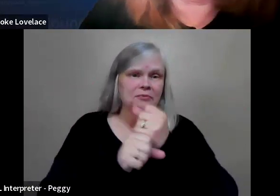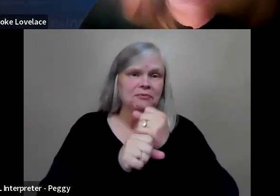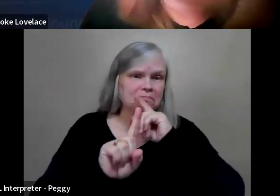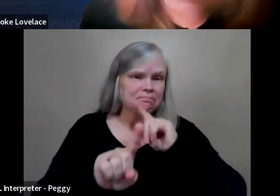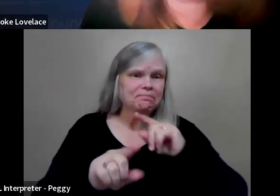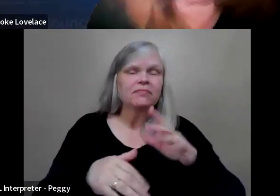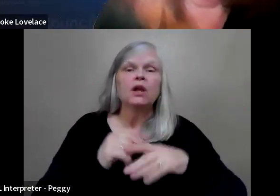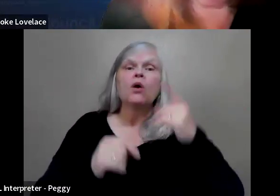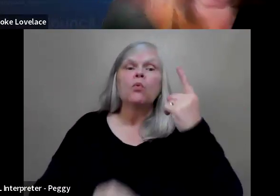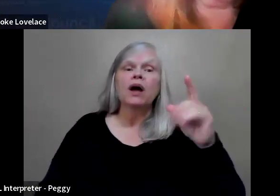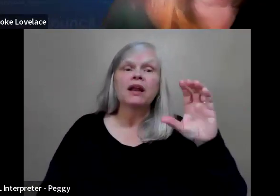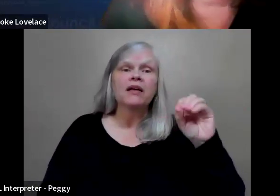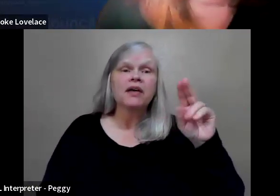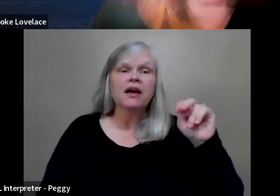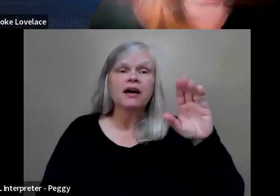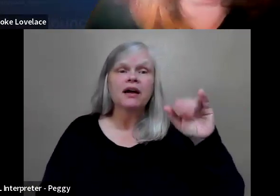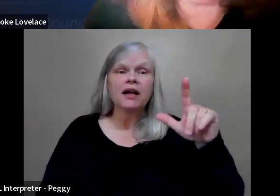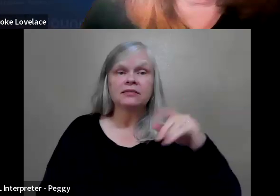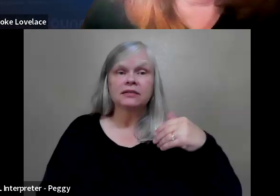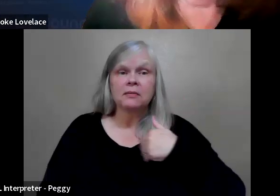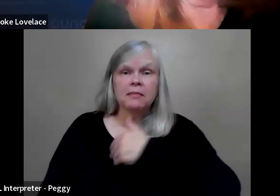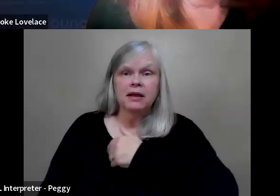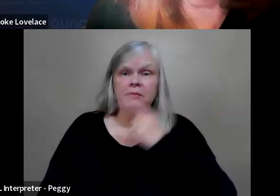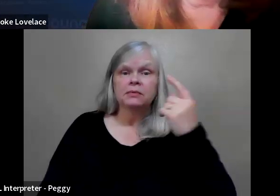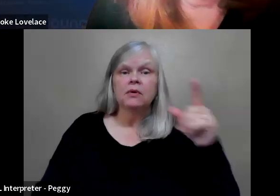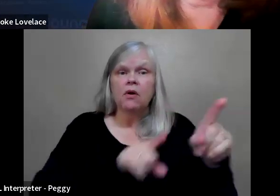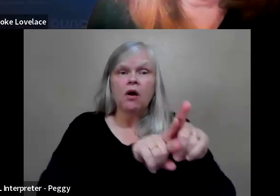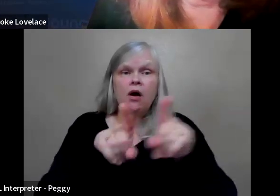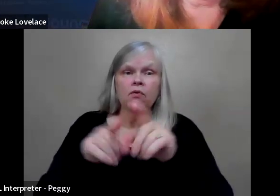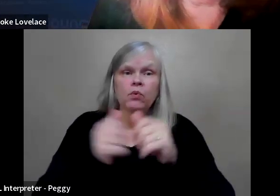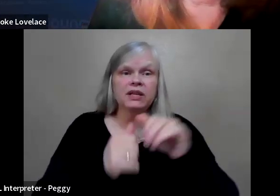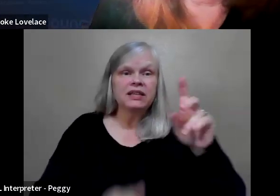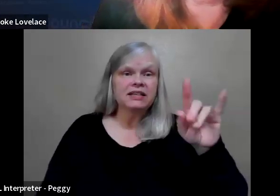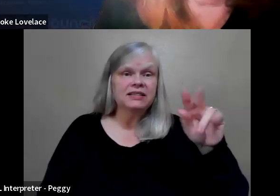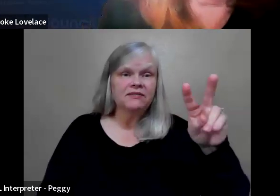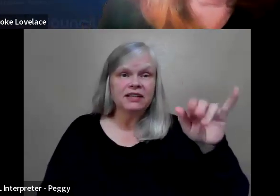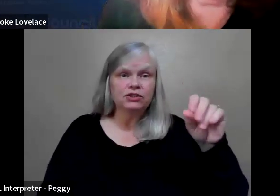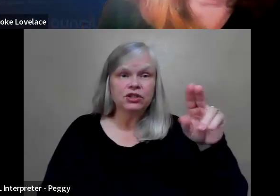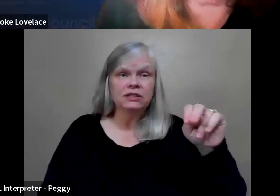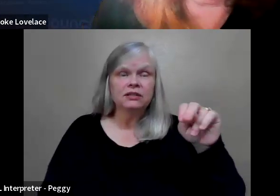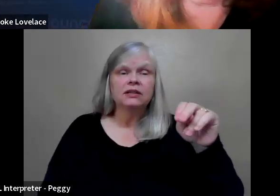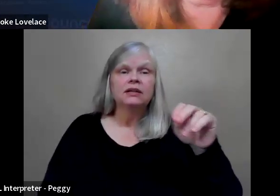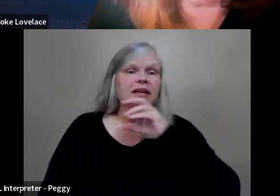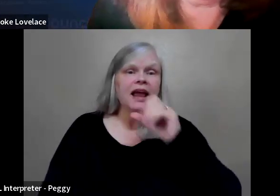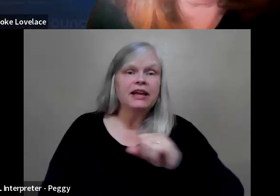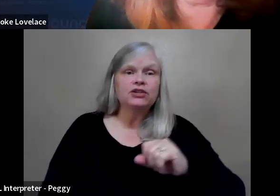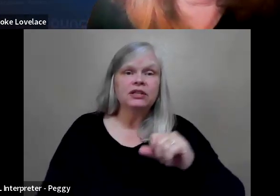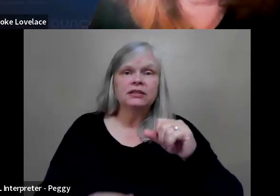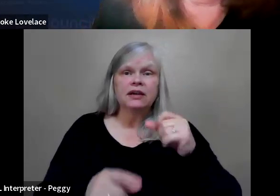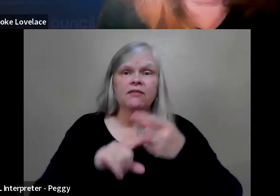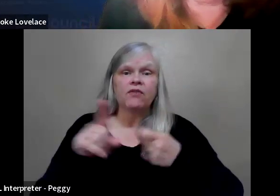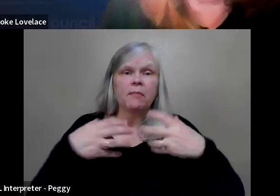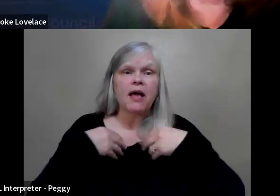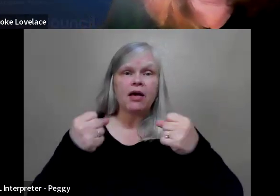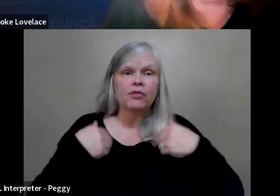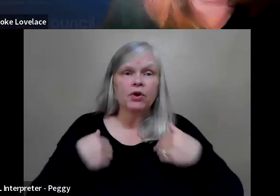members who is also with the Division of Aging and Disability Services out of Health and Human Services. She's